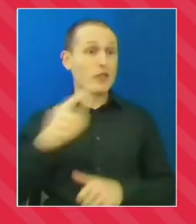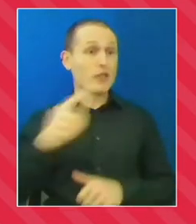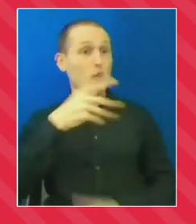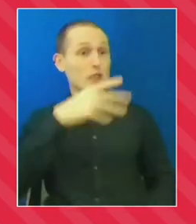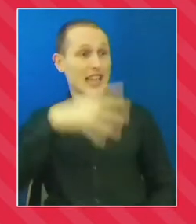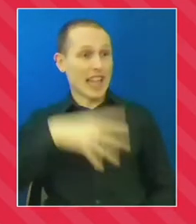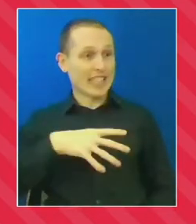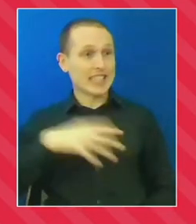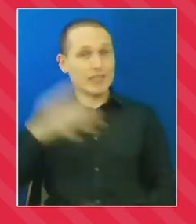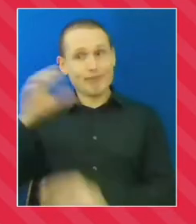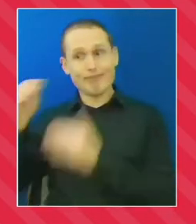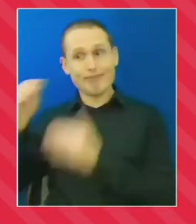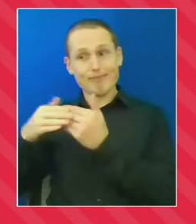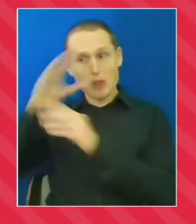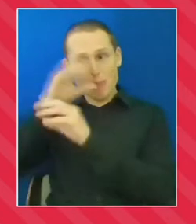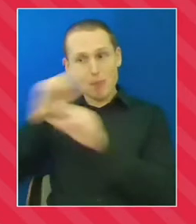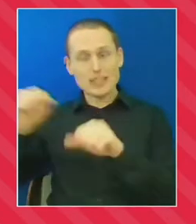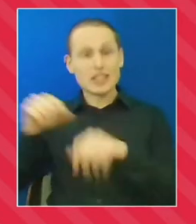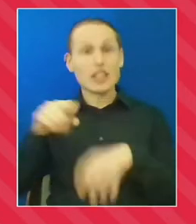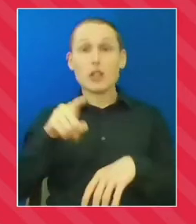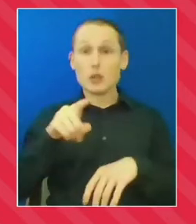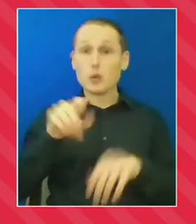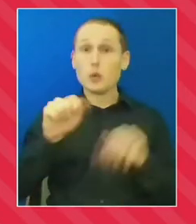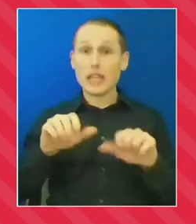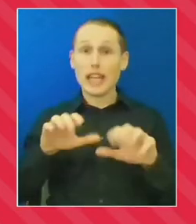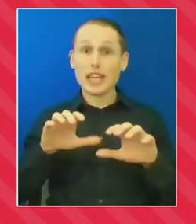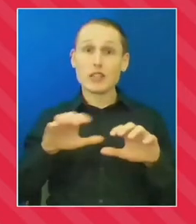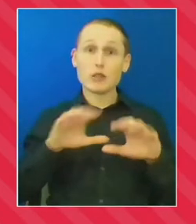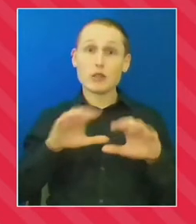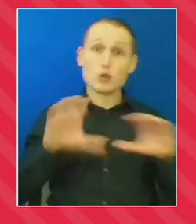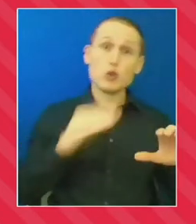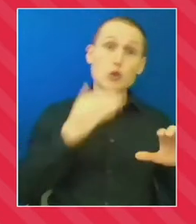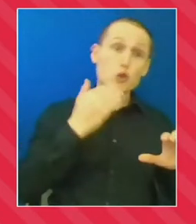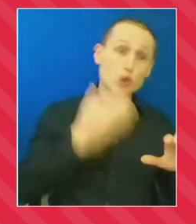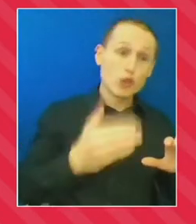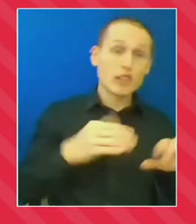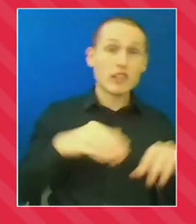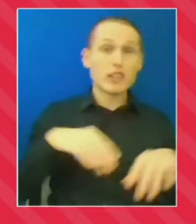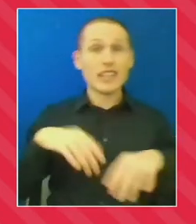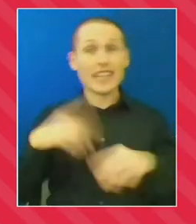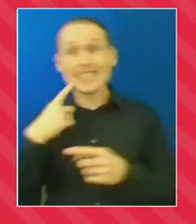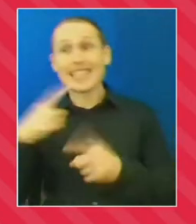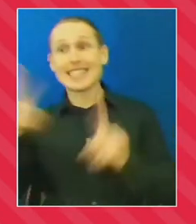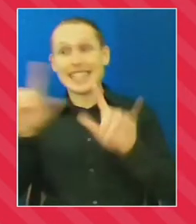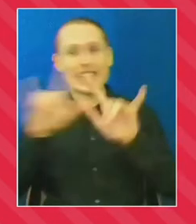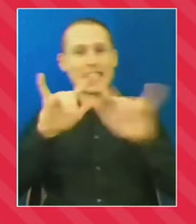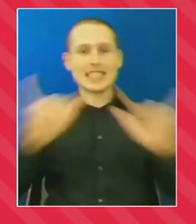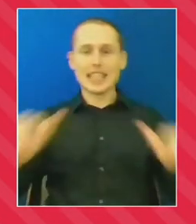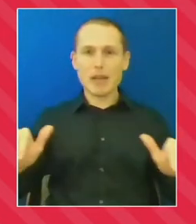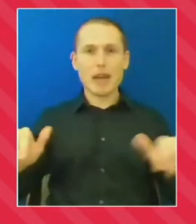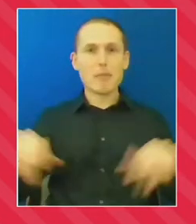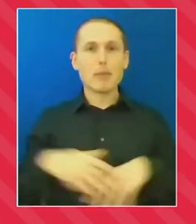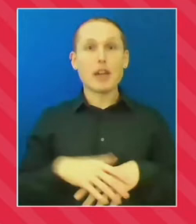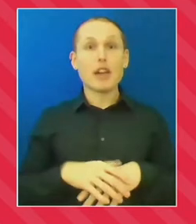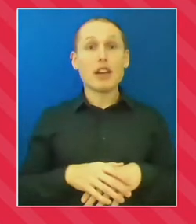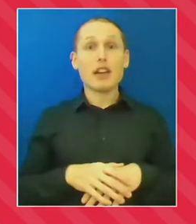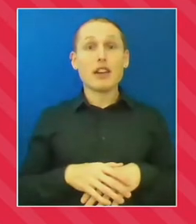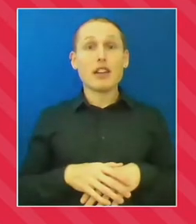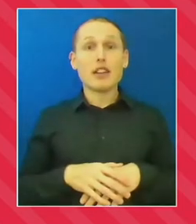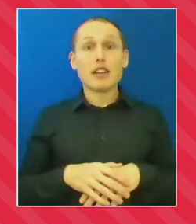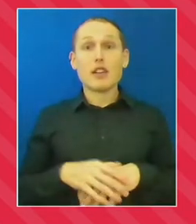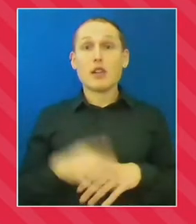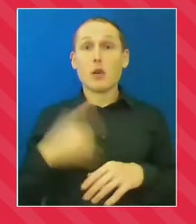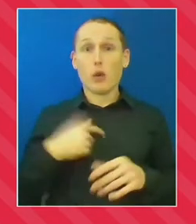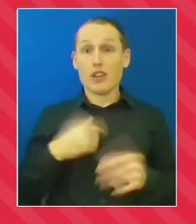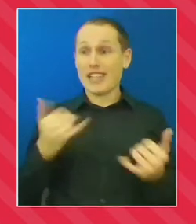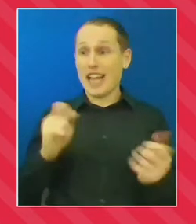do well and do good at the same time. As we are shifting the culture and families of all economic backgrounds